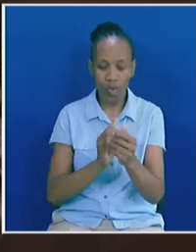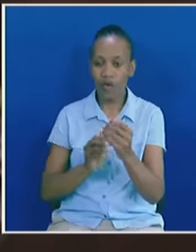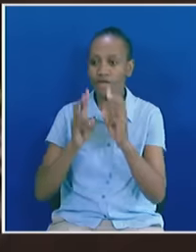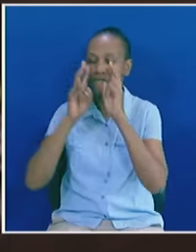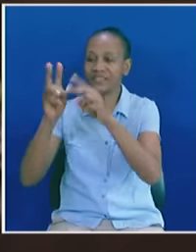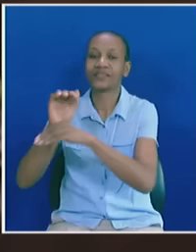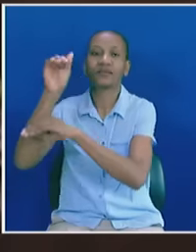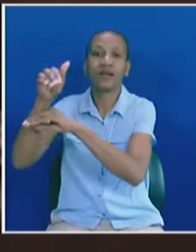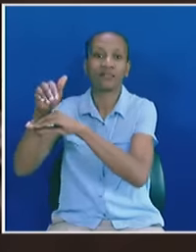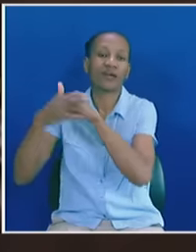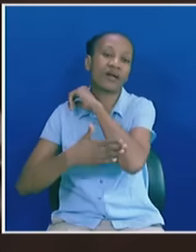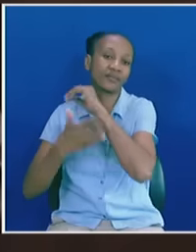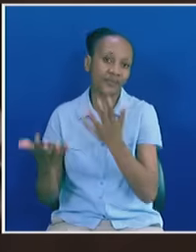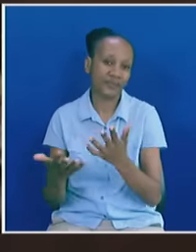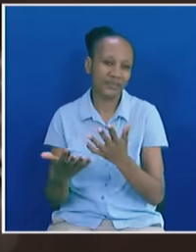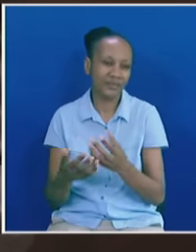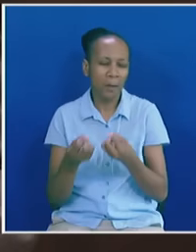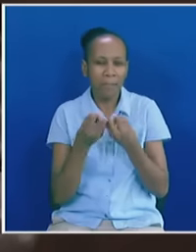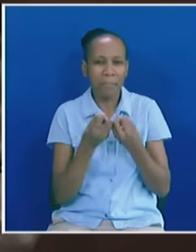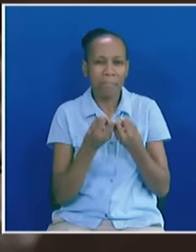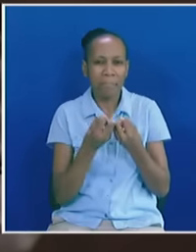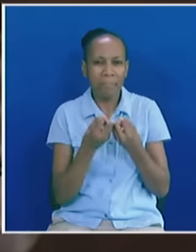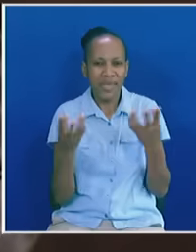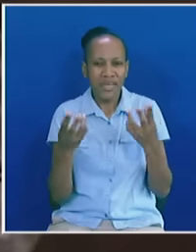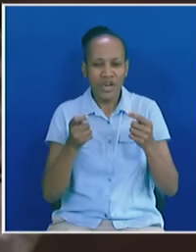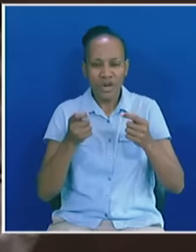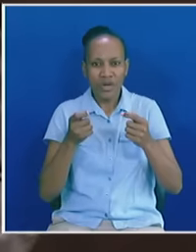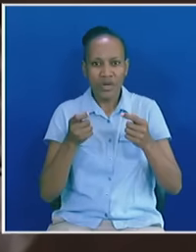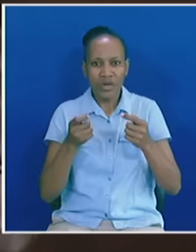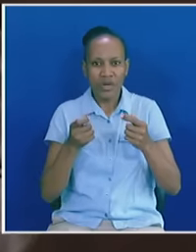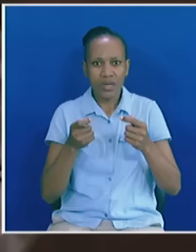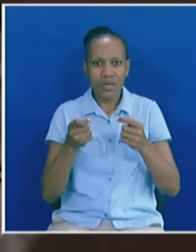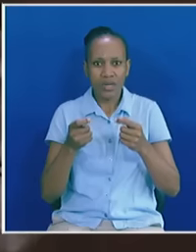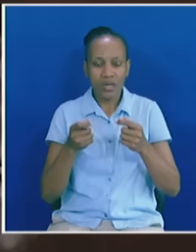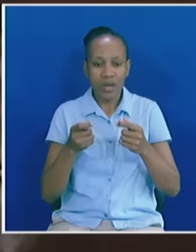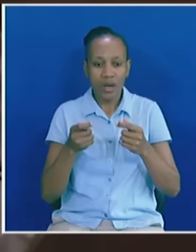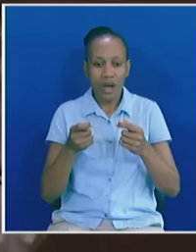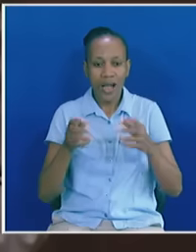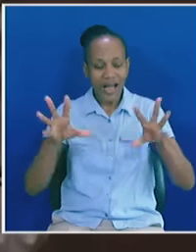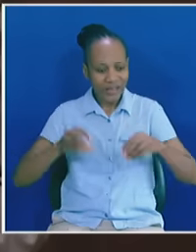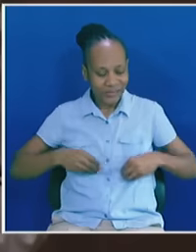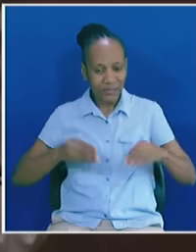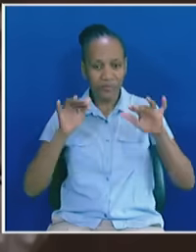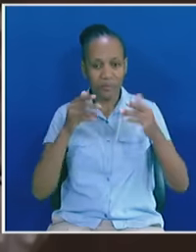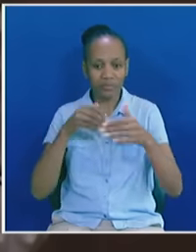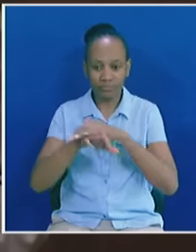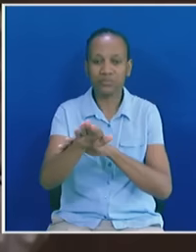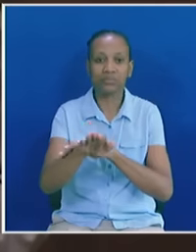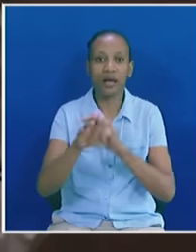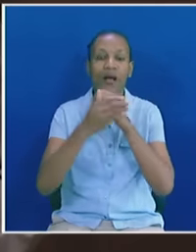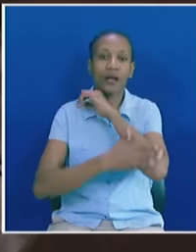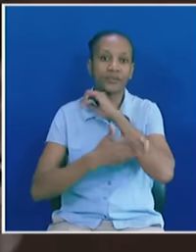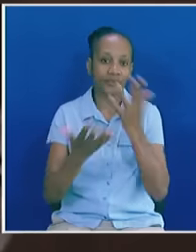borders, poorly monitored borders and ill-equipped customs, lack of awareness and